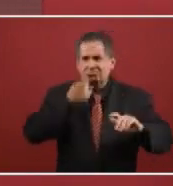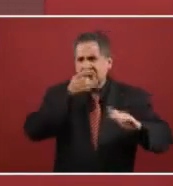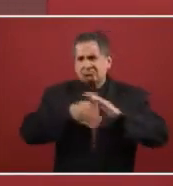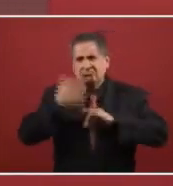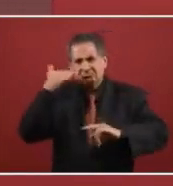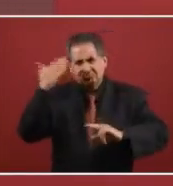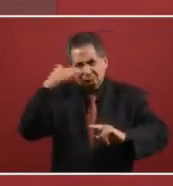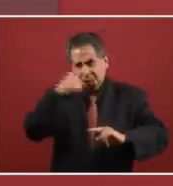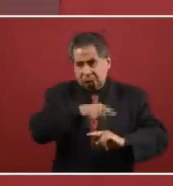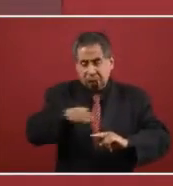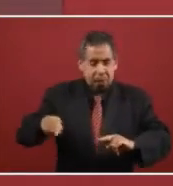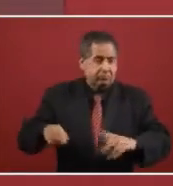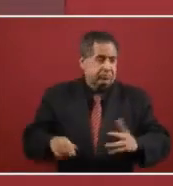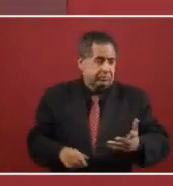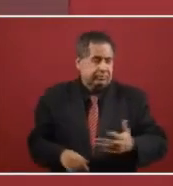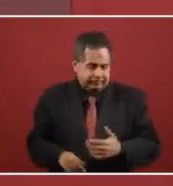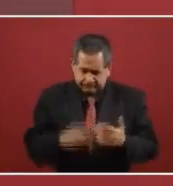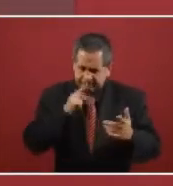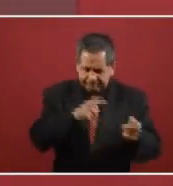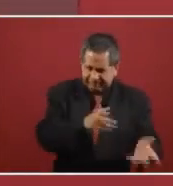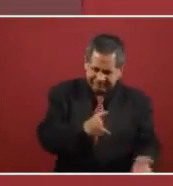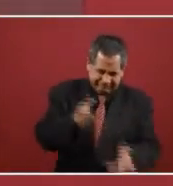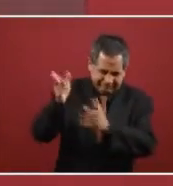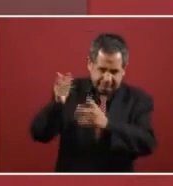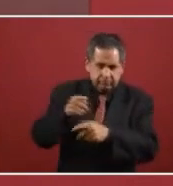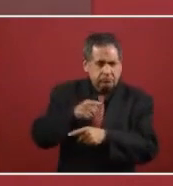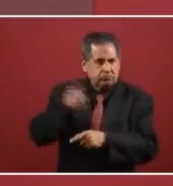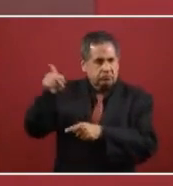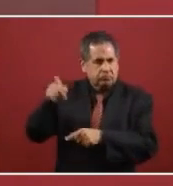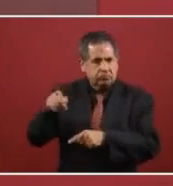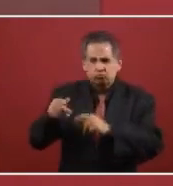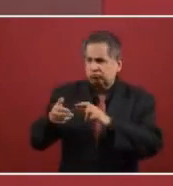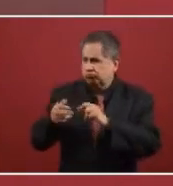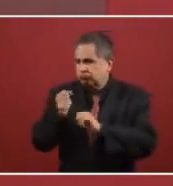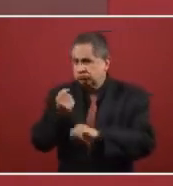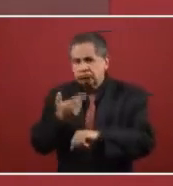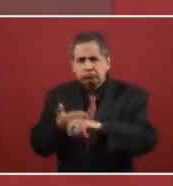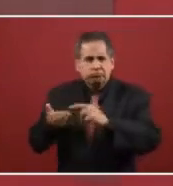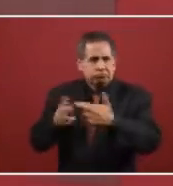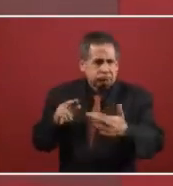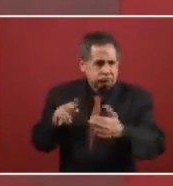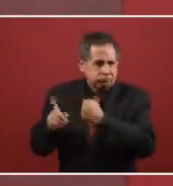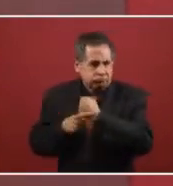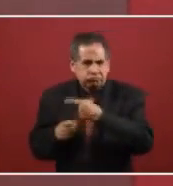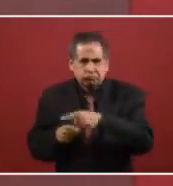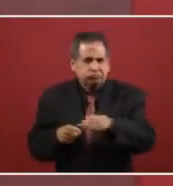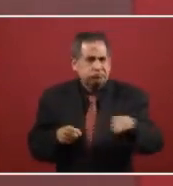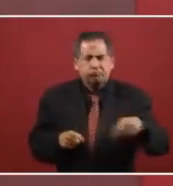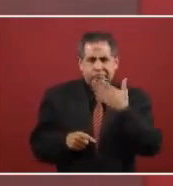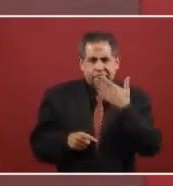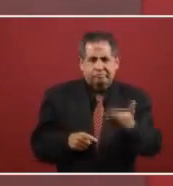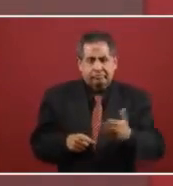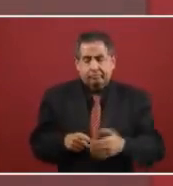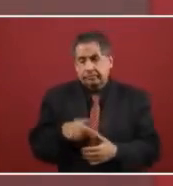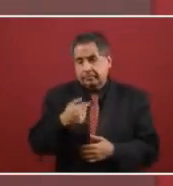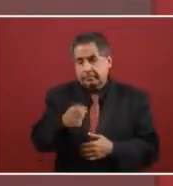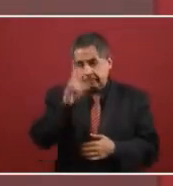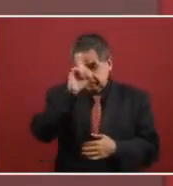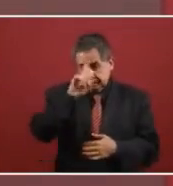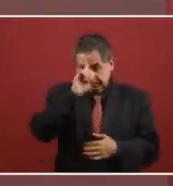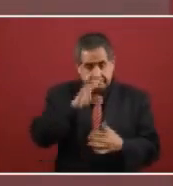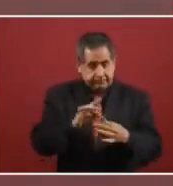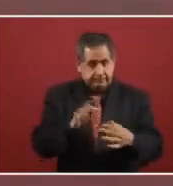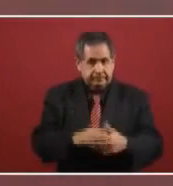best there is in the world. And they're the ones that are helping in relations. And if